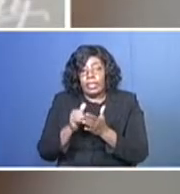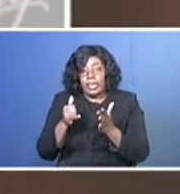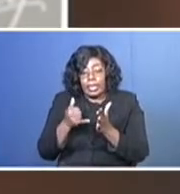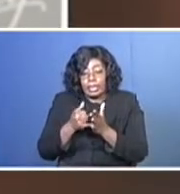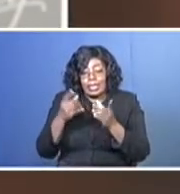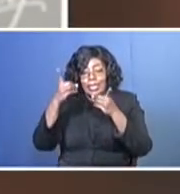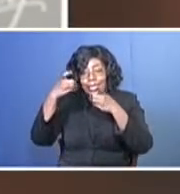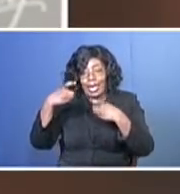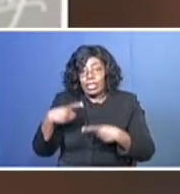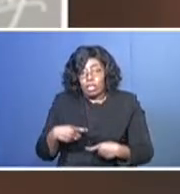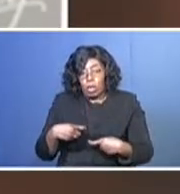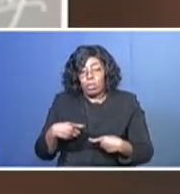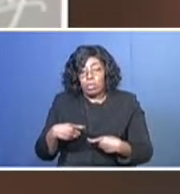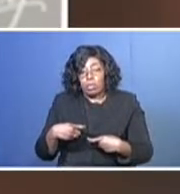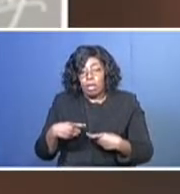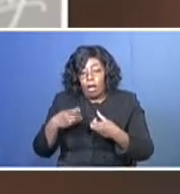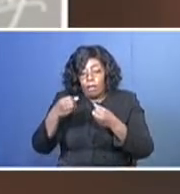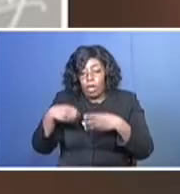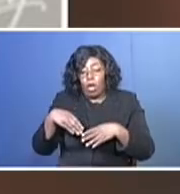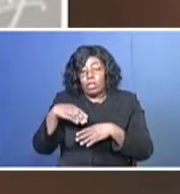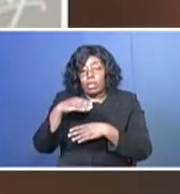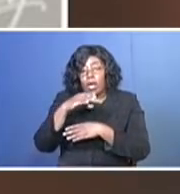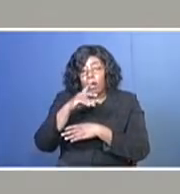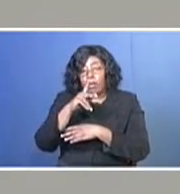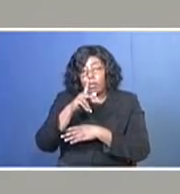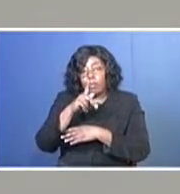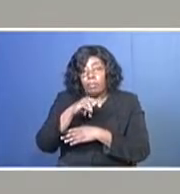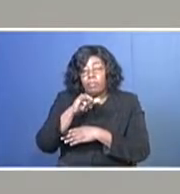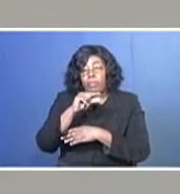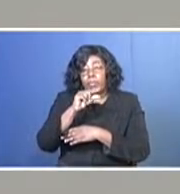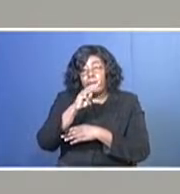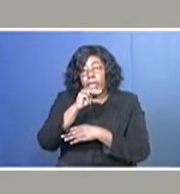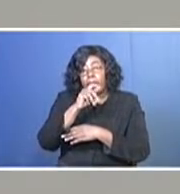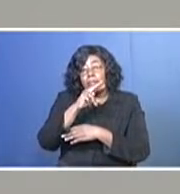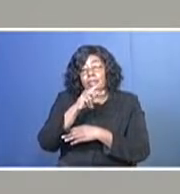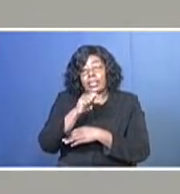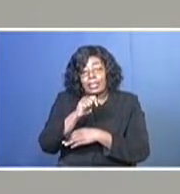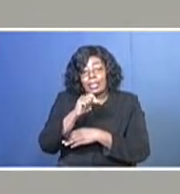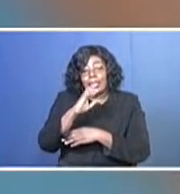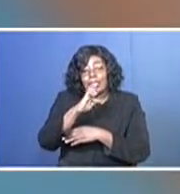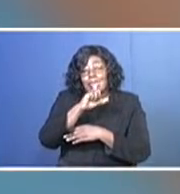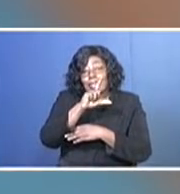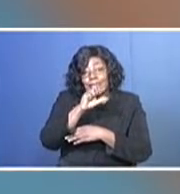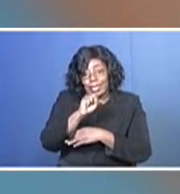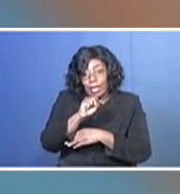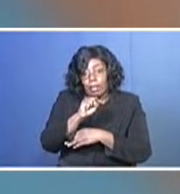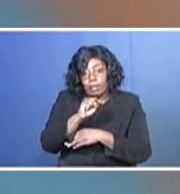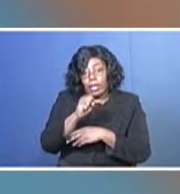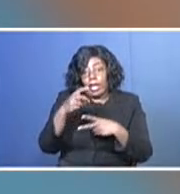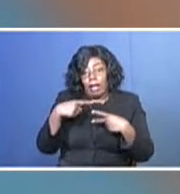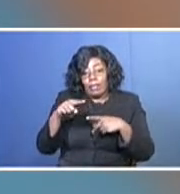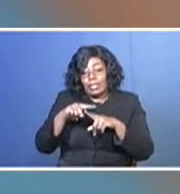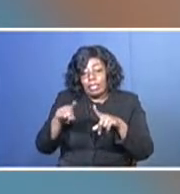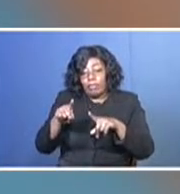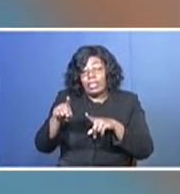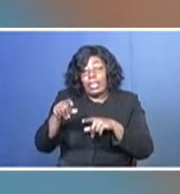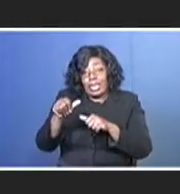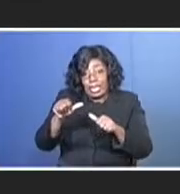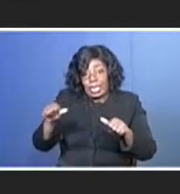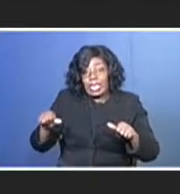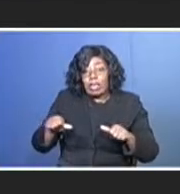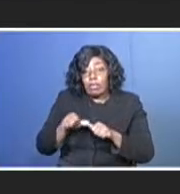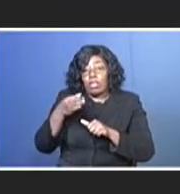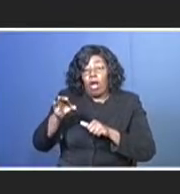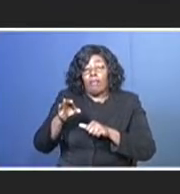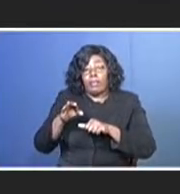diagnosed as a condition loss of pigment cells that can result in discolored patches in different areas of the body, including the skin, hair,